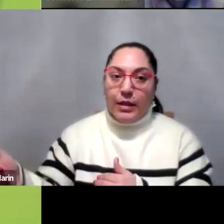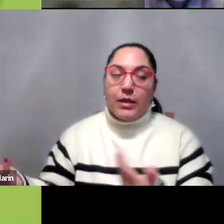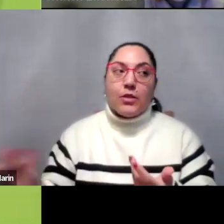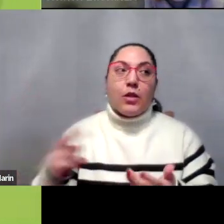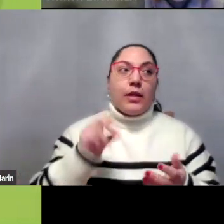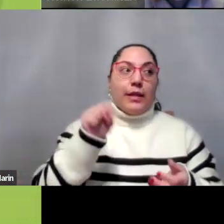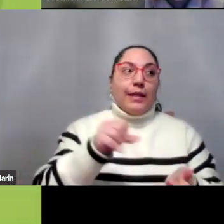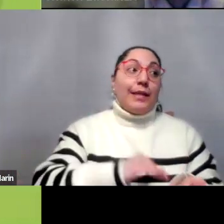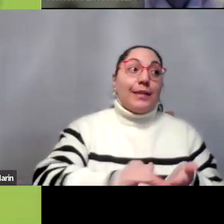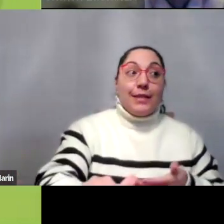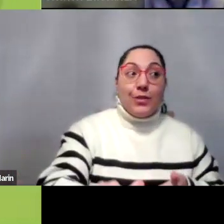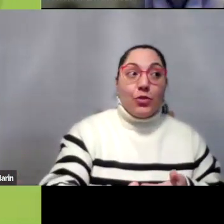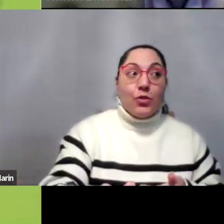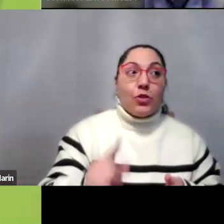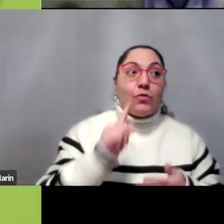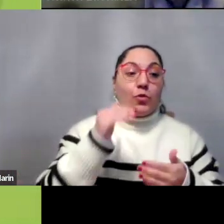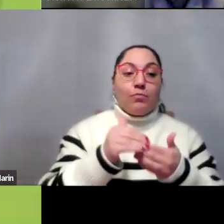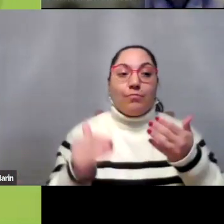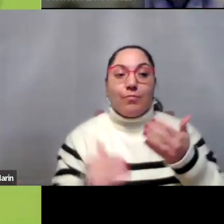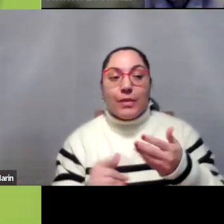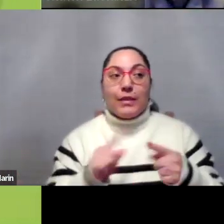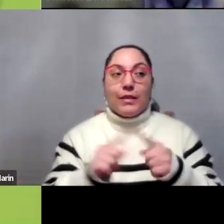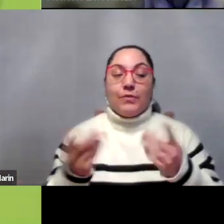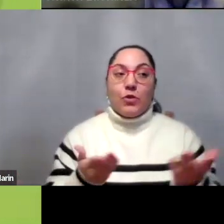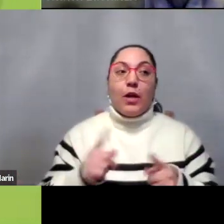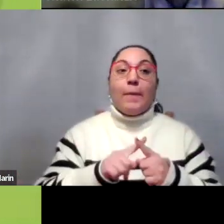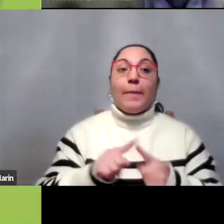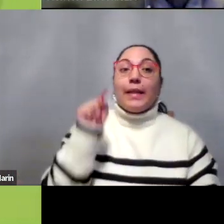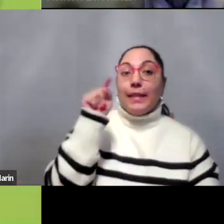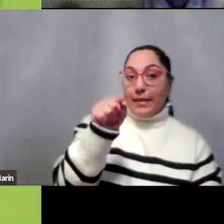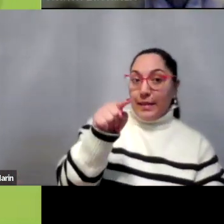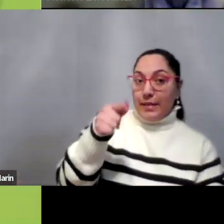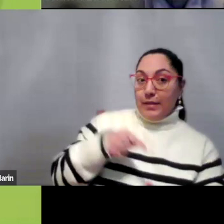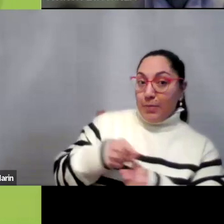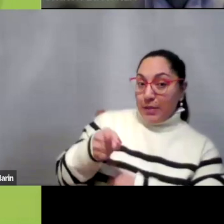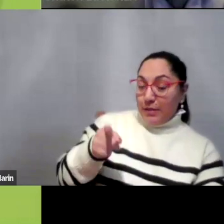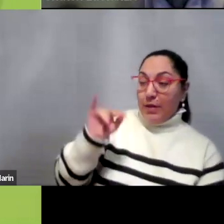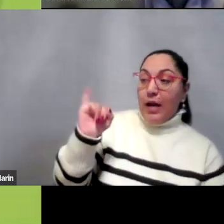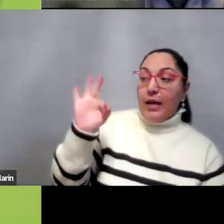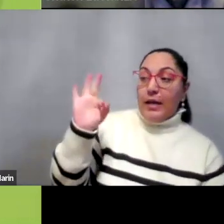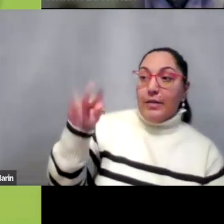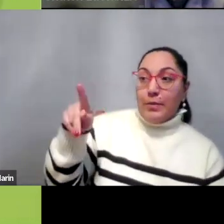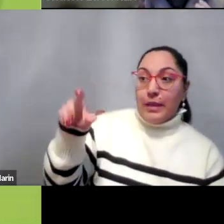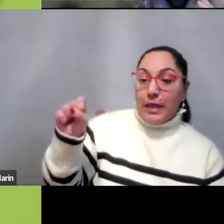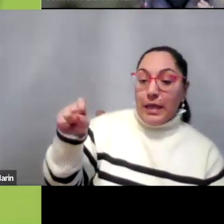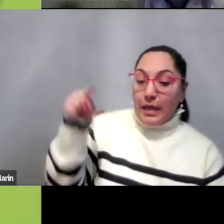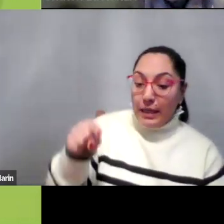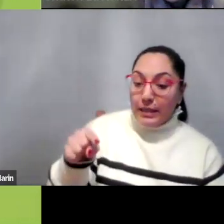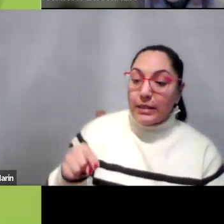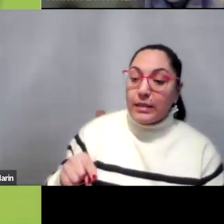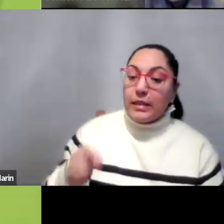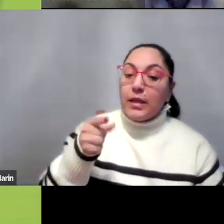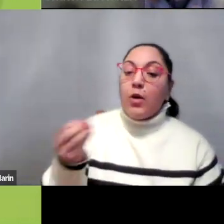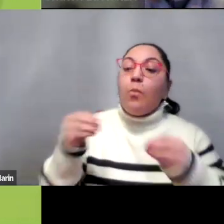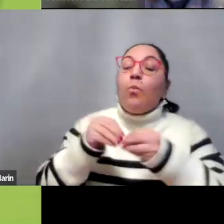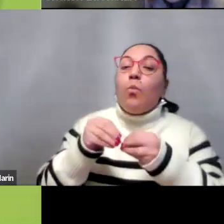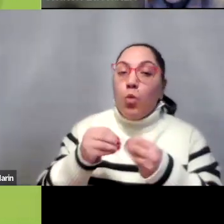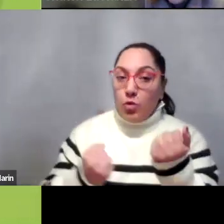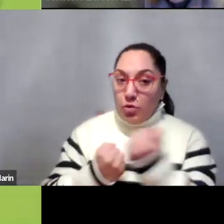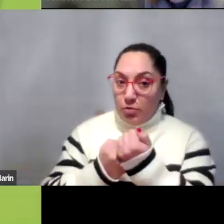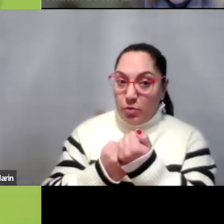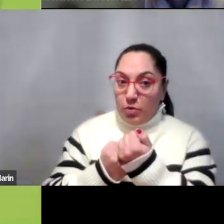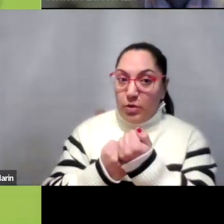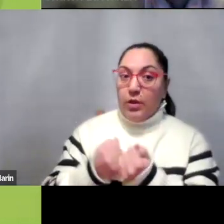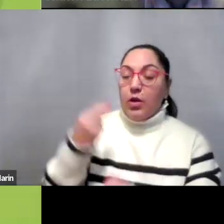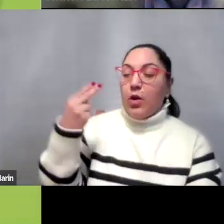to a lesser step of services. But family preservation services, kind of our middle of the road, where families need a little more support. It's a